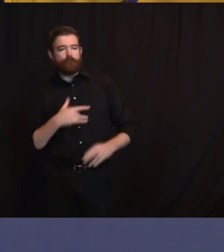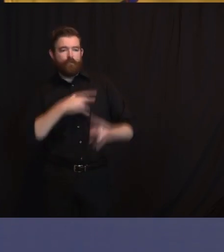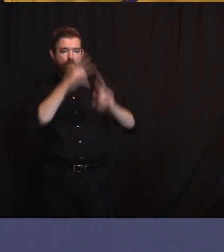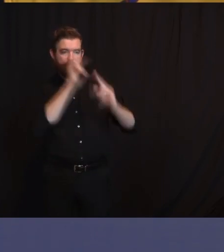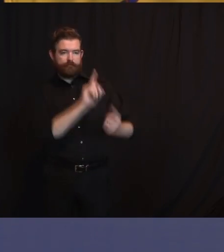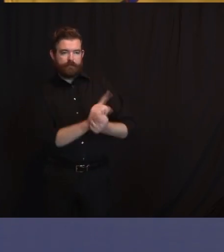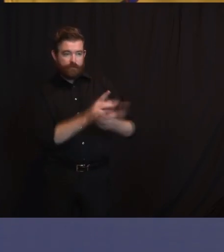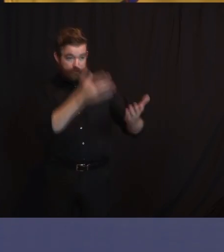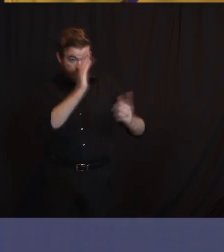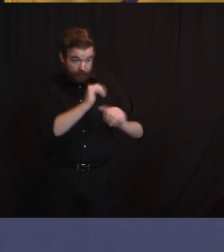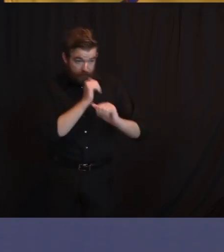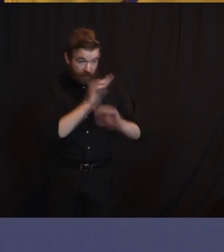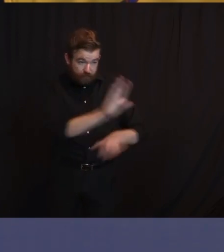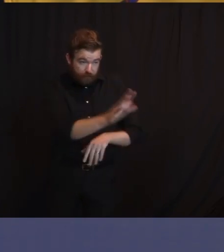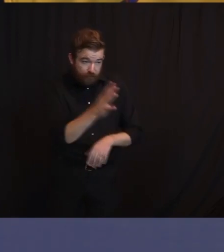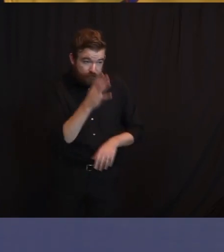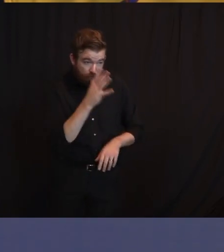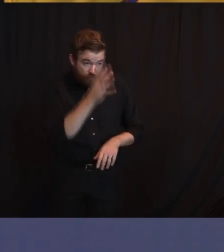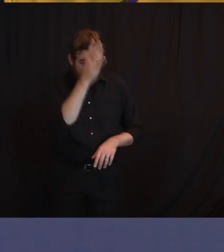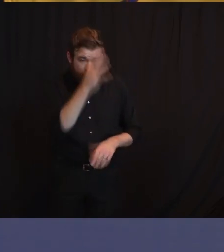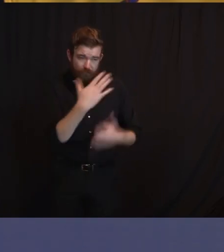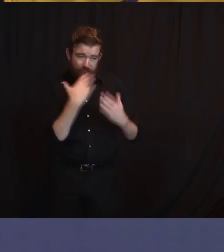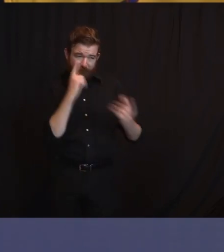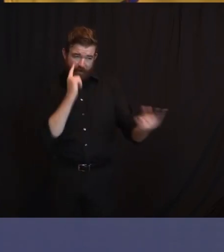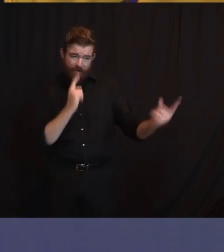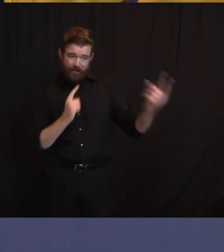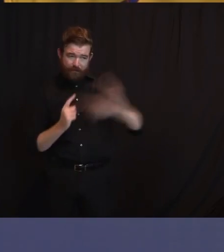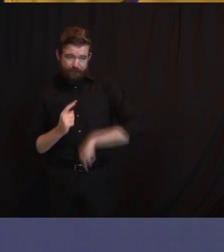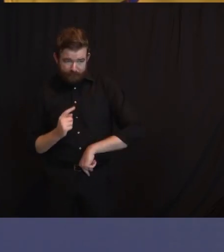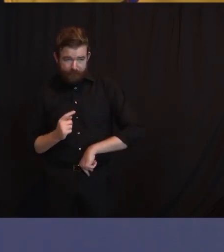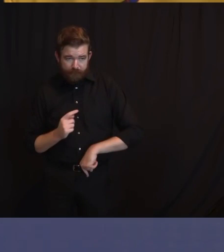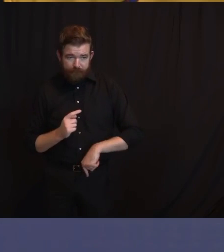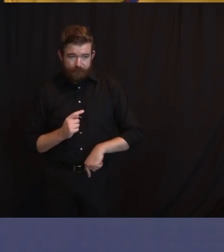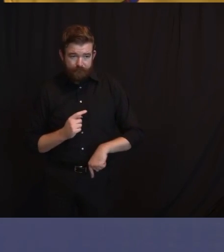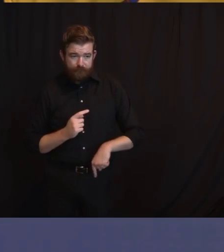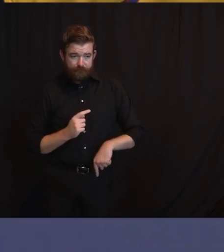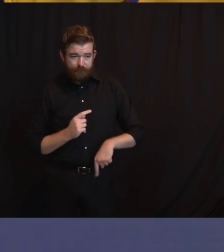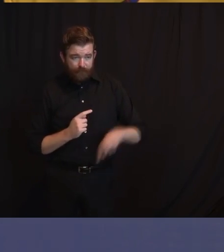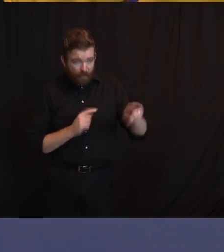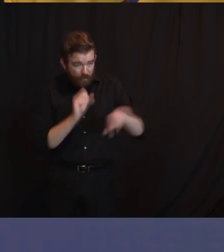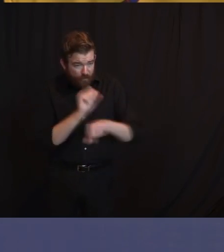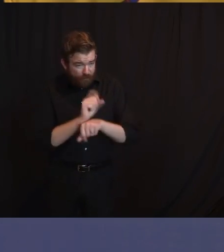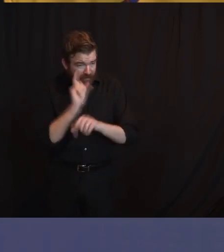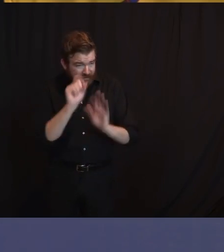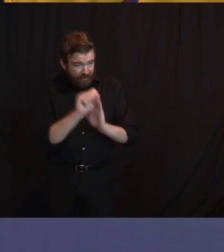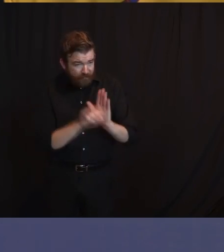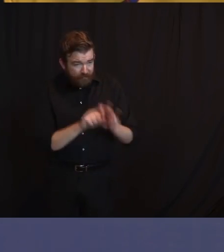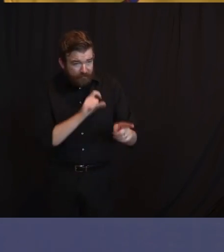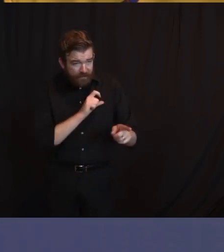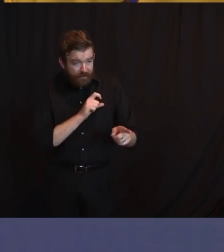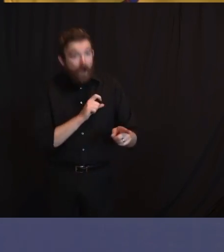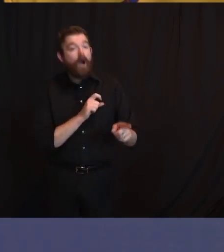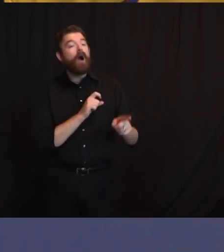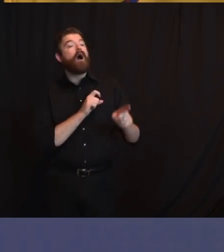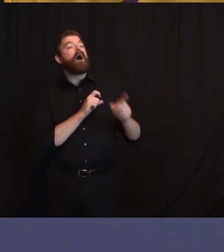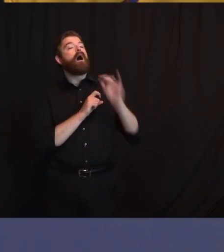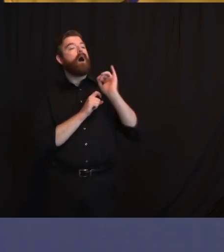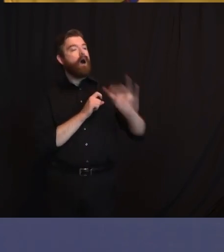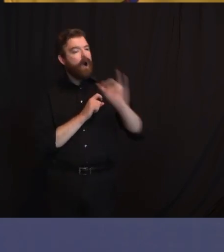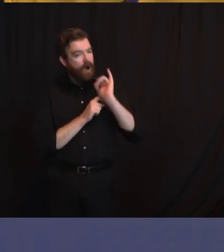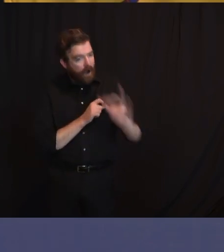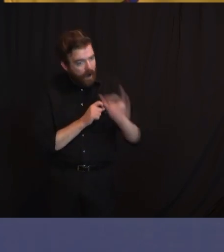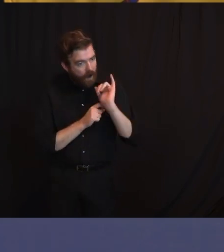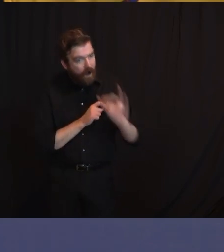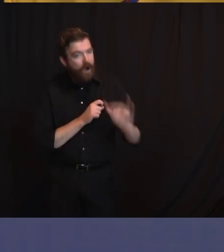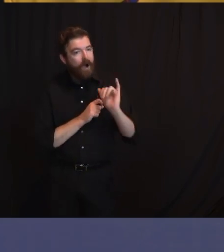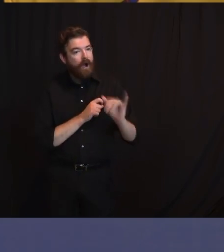your mom and dad, and thank you for Sherry for coming along with her. Don't you work for the state police? Yeah, that's what I thought. So you get the boss here to